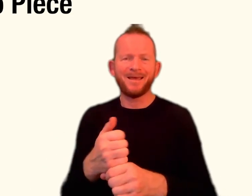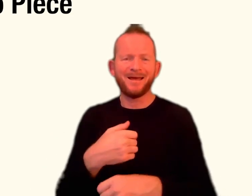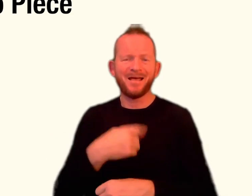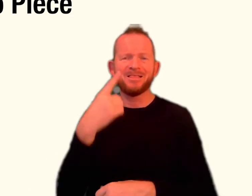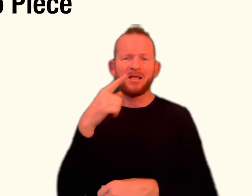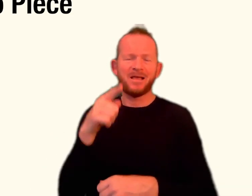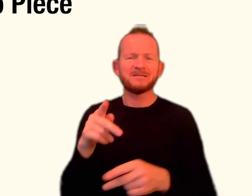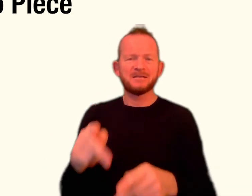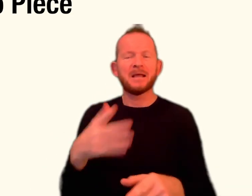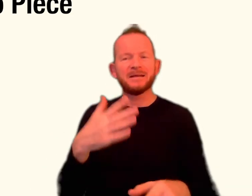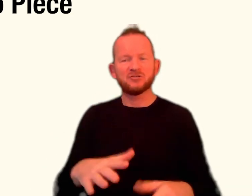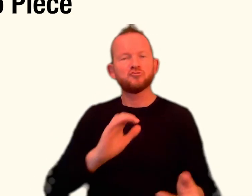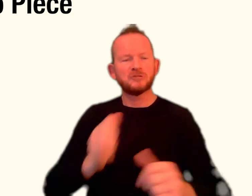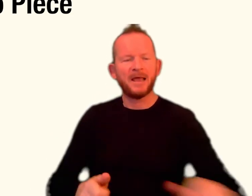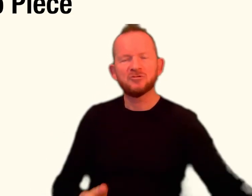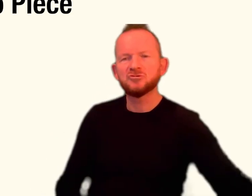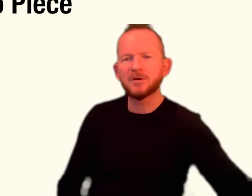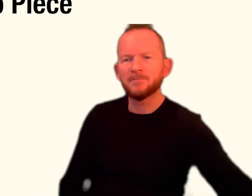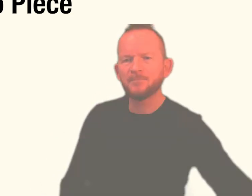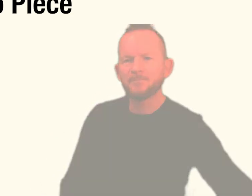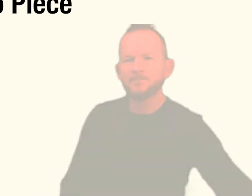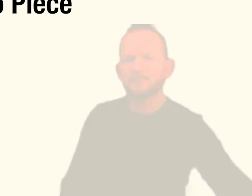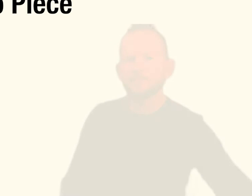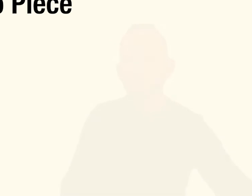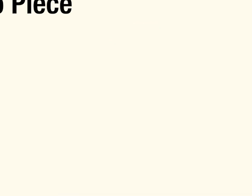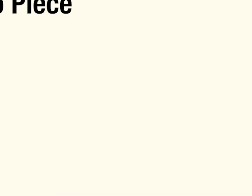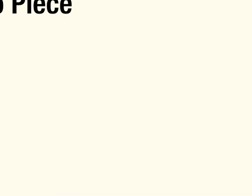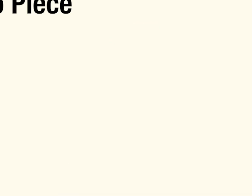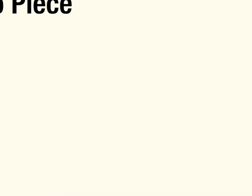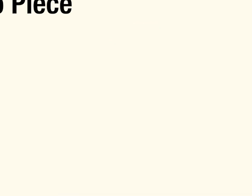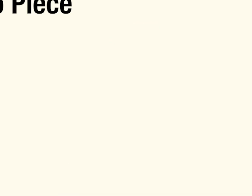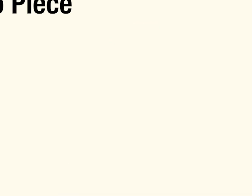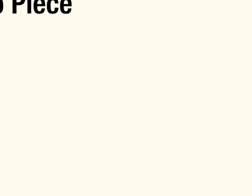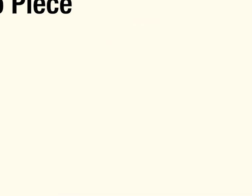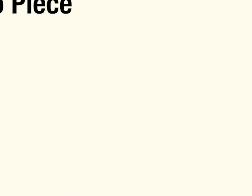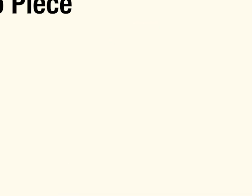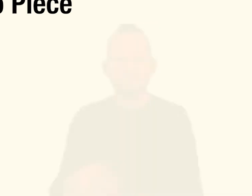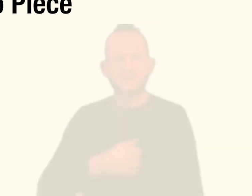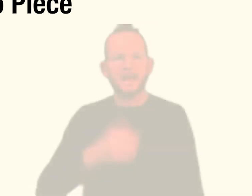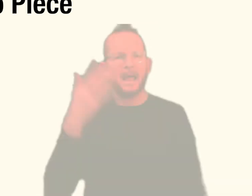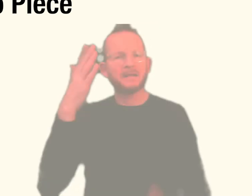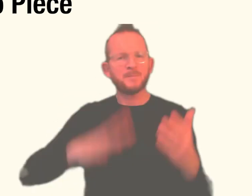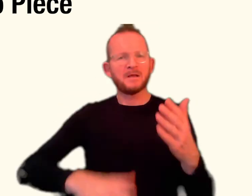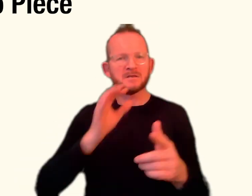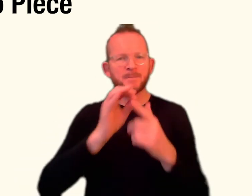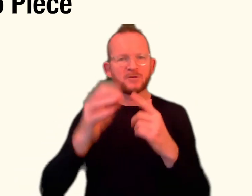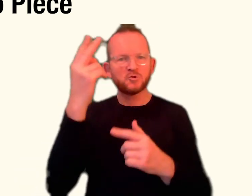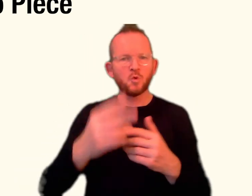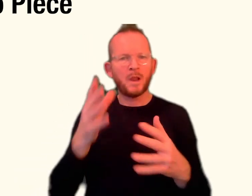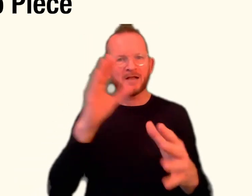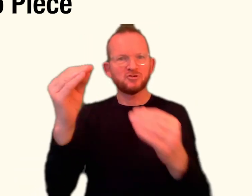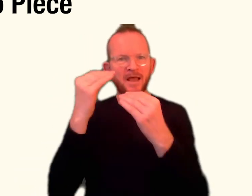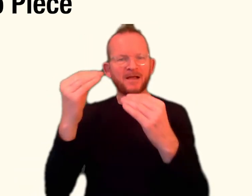that system needs to change. My experiences of special school education start when